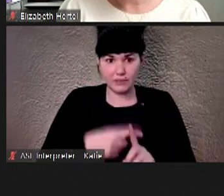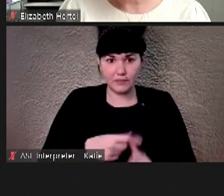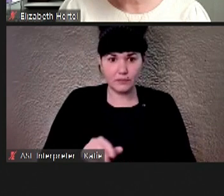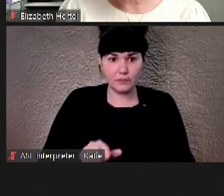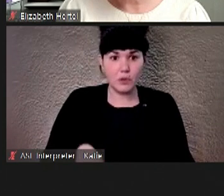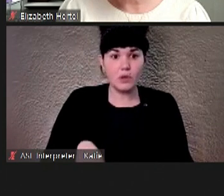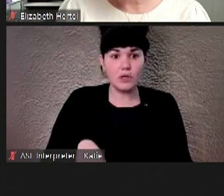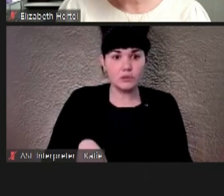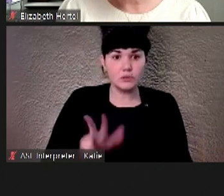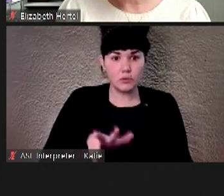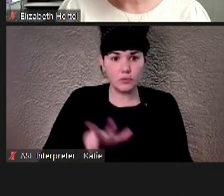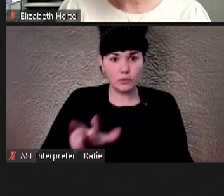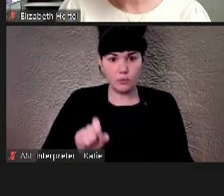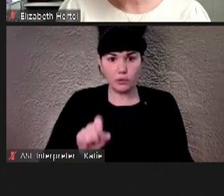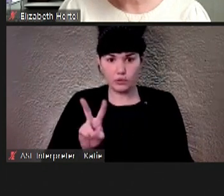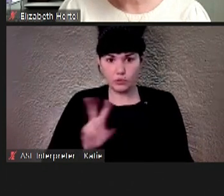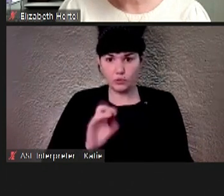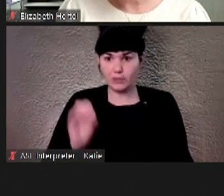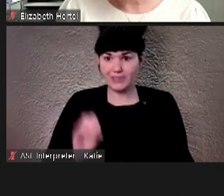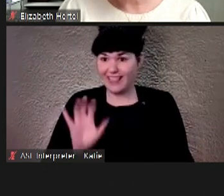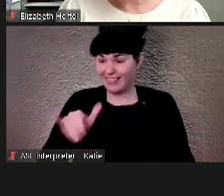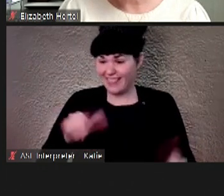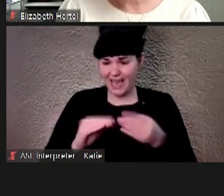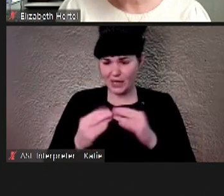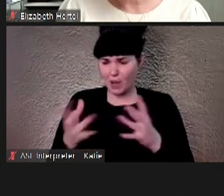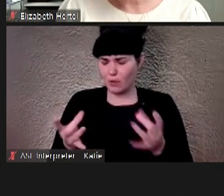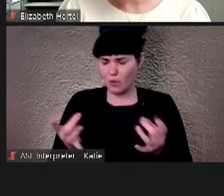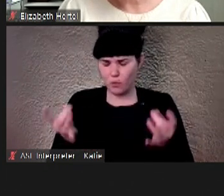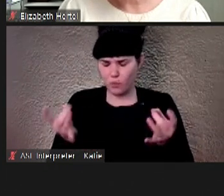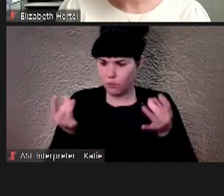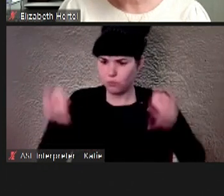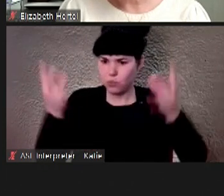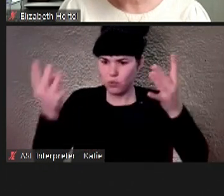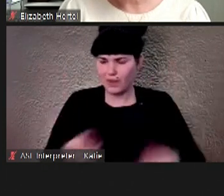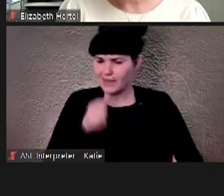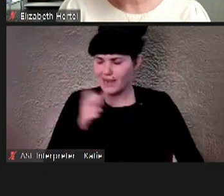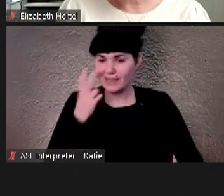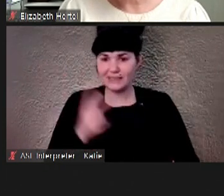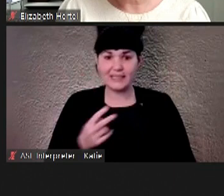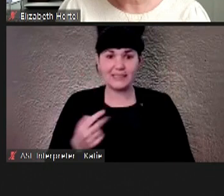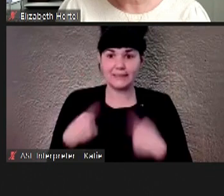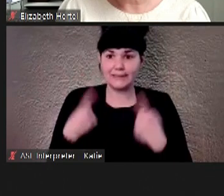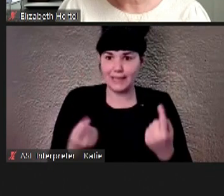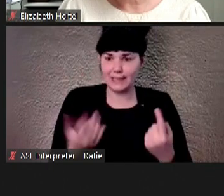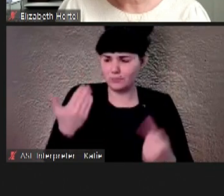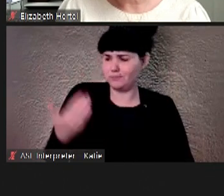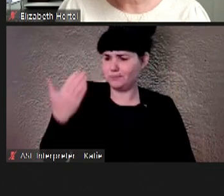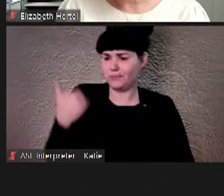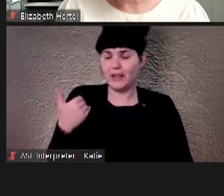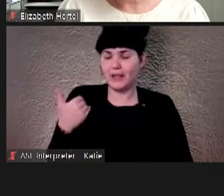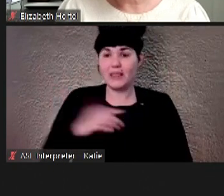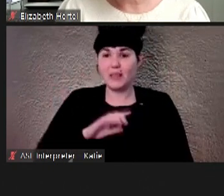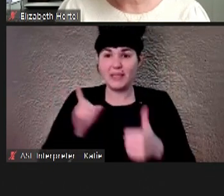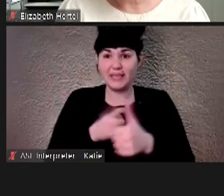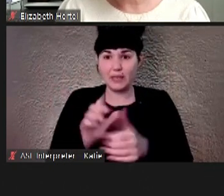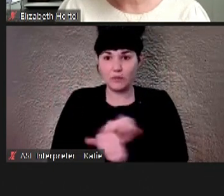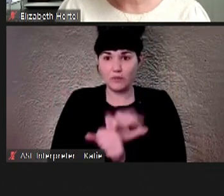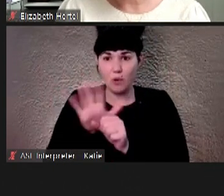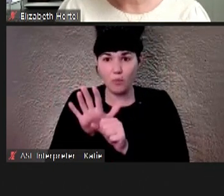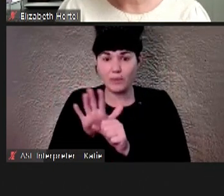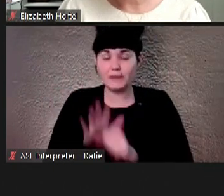number that we have not seen since the beginning of the pandemic when tests were very limited. And then when we look at